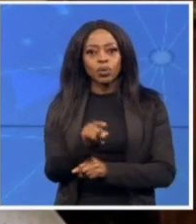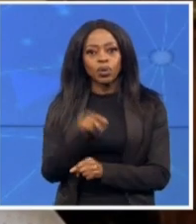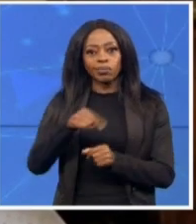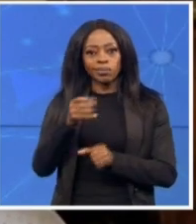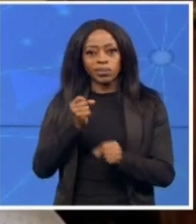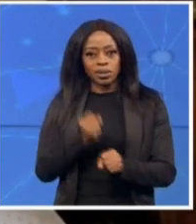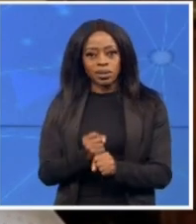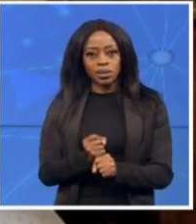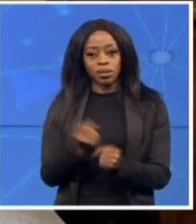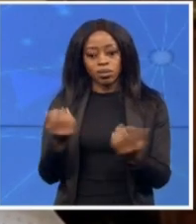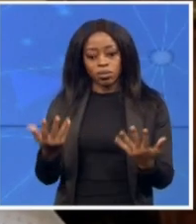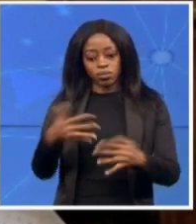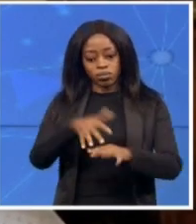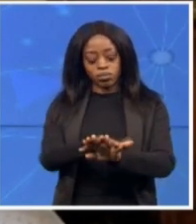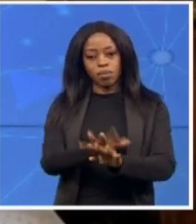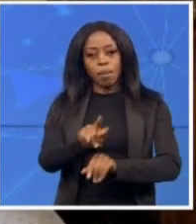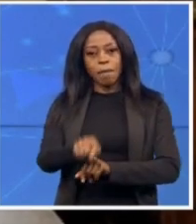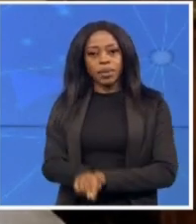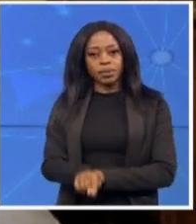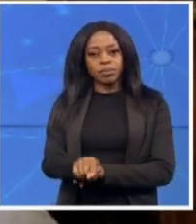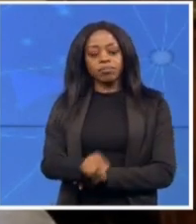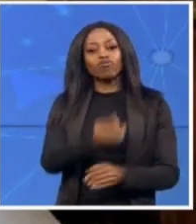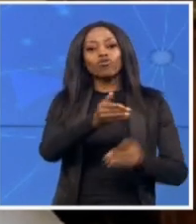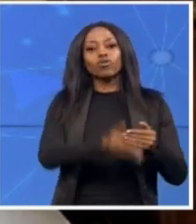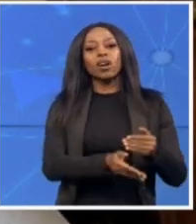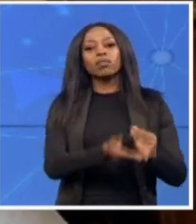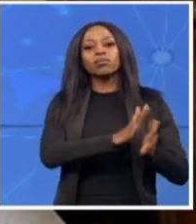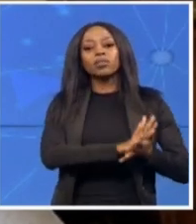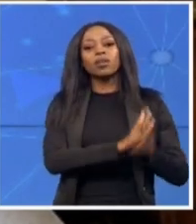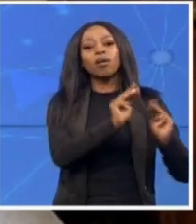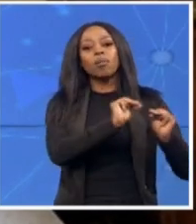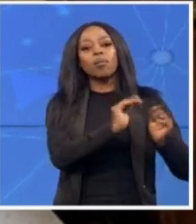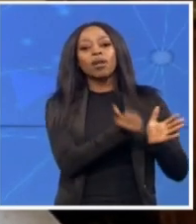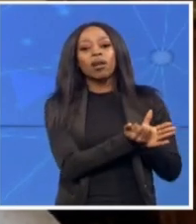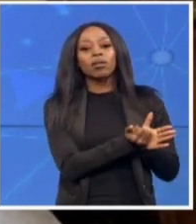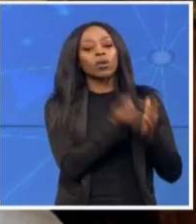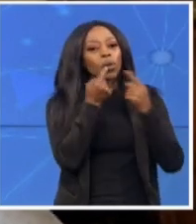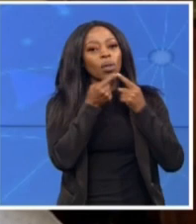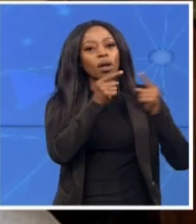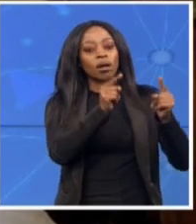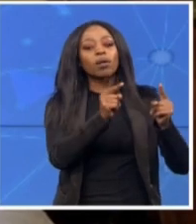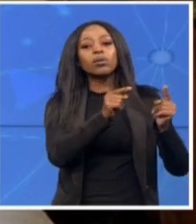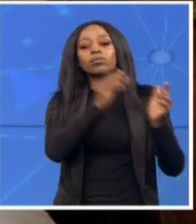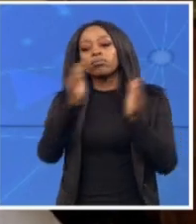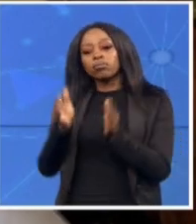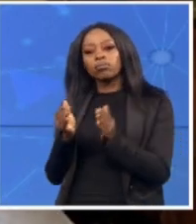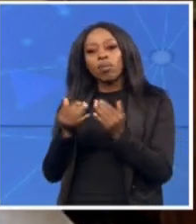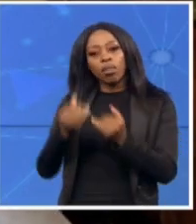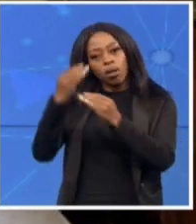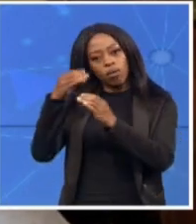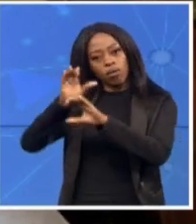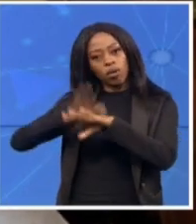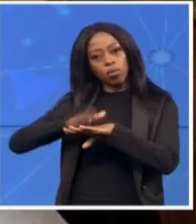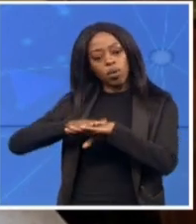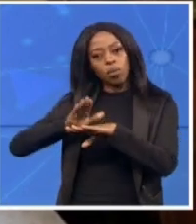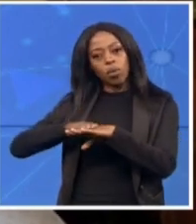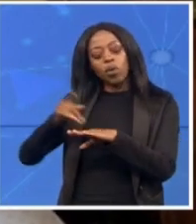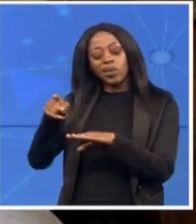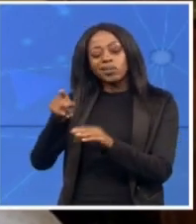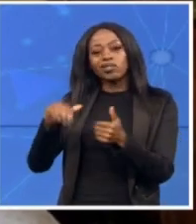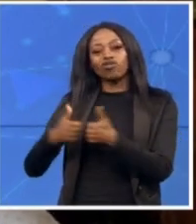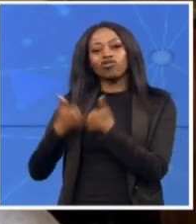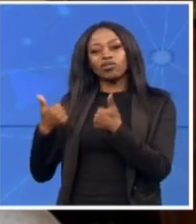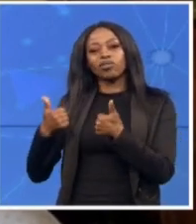Ending of the disaster declaration and real good focus on pandemic number 2. But with that, I'm sure you will be